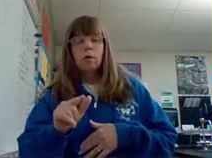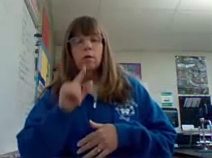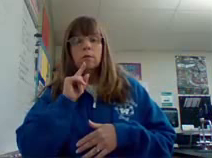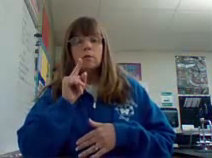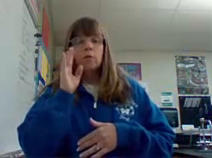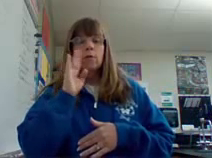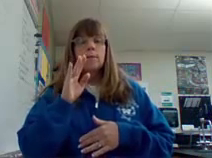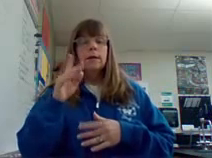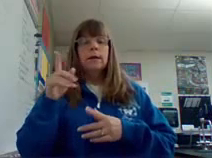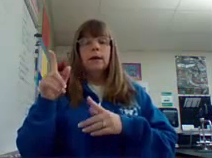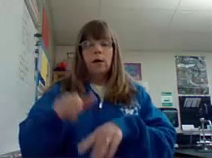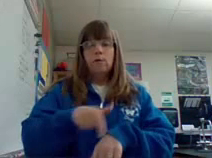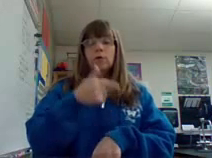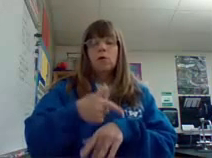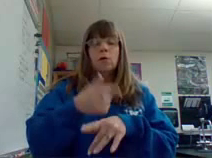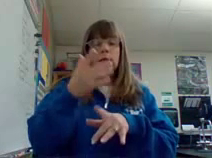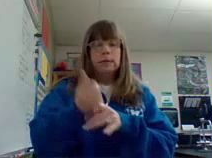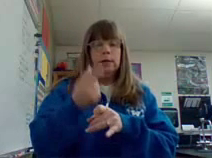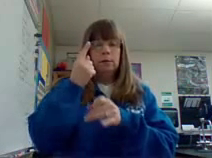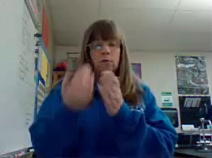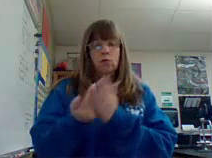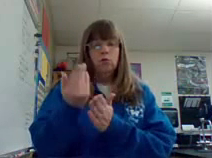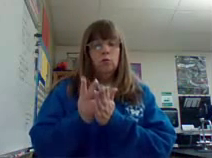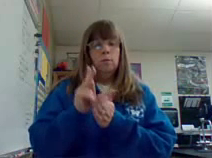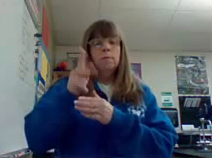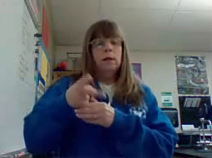be however long it takes for the new plants to grow.